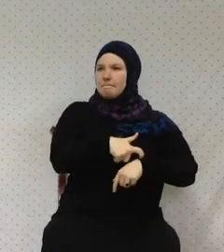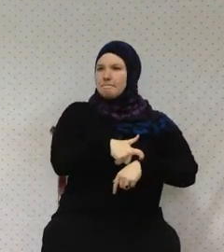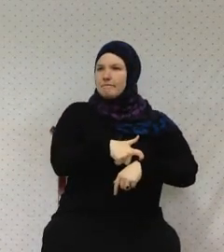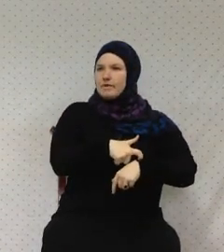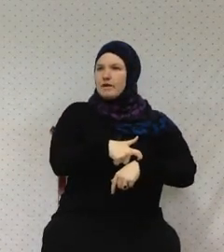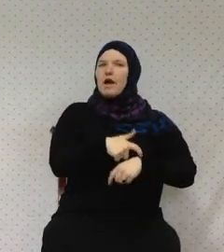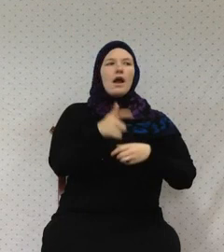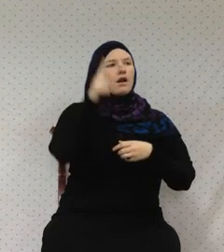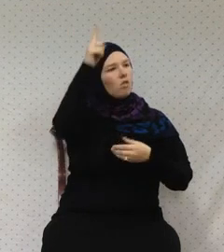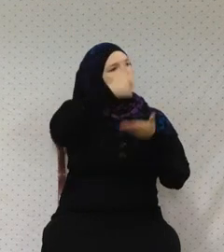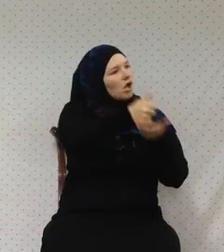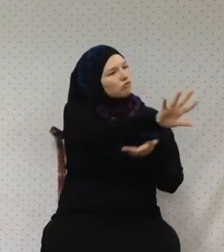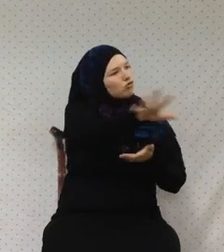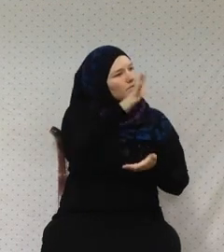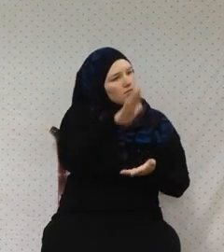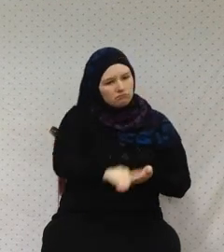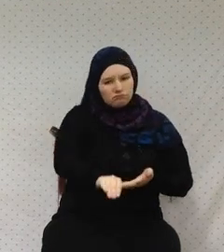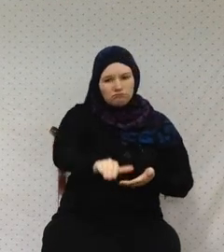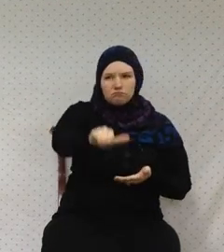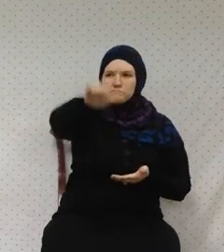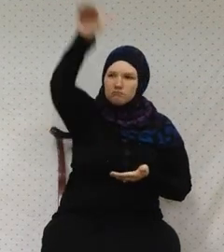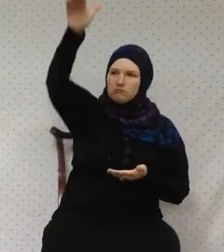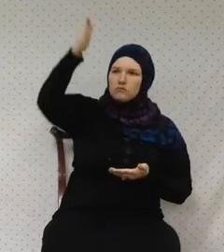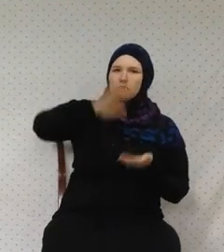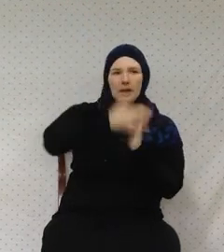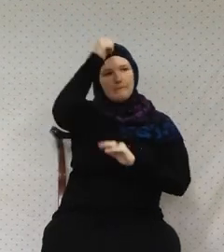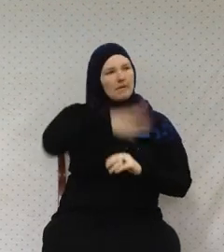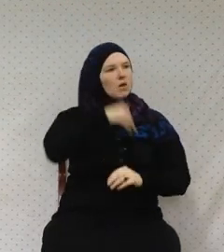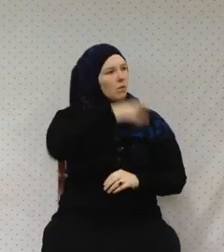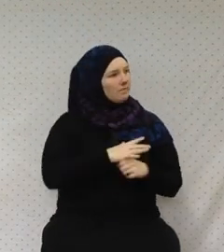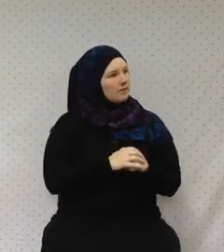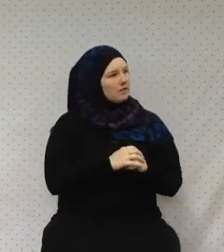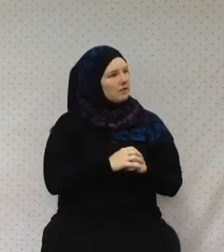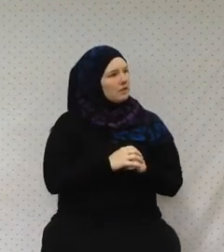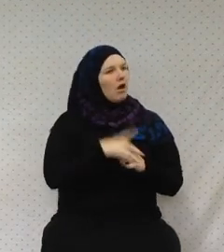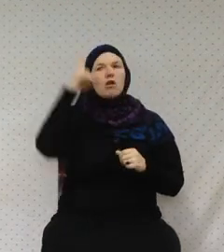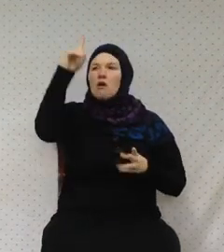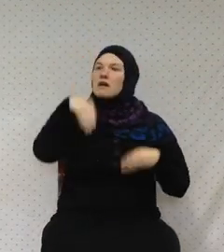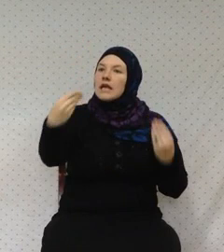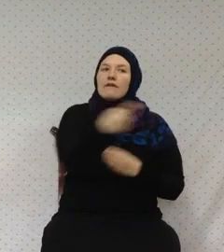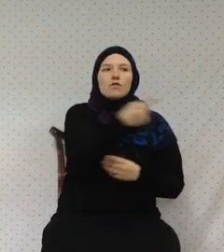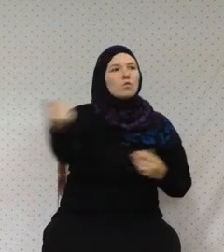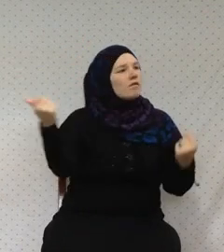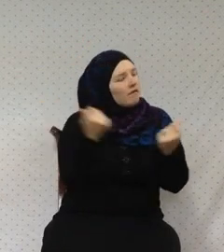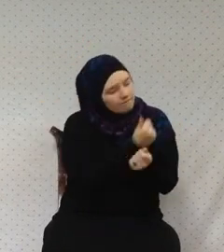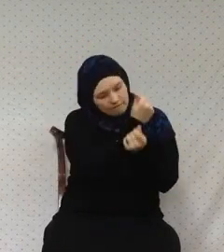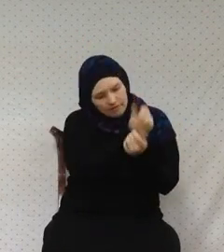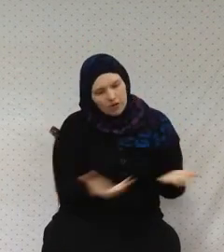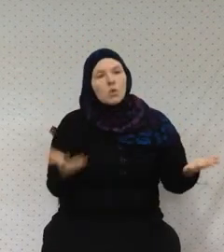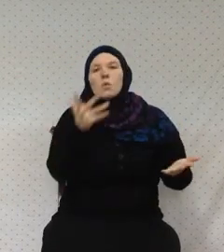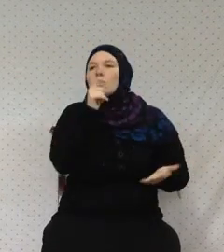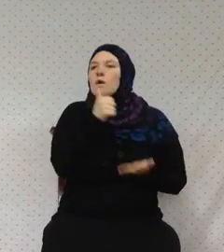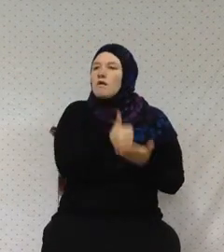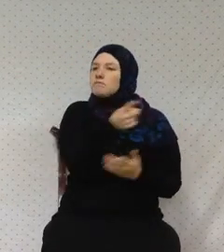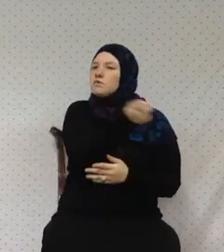into a powerful person, man or woman. He gave you everything. Who picked you up other than